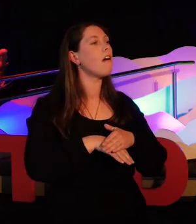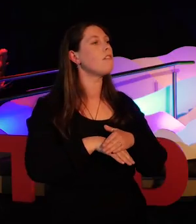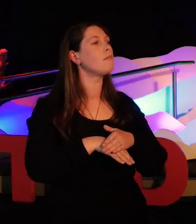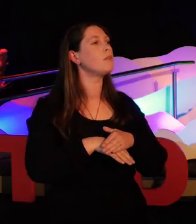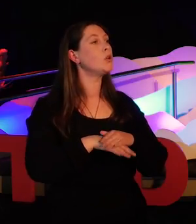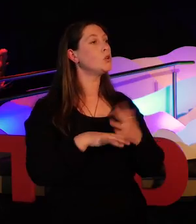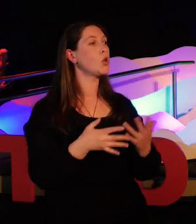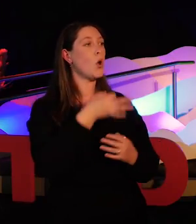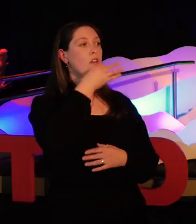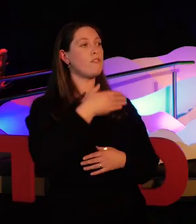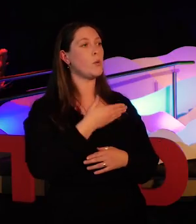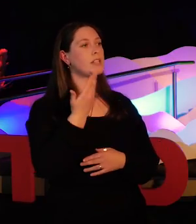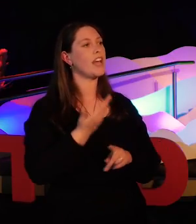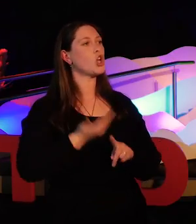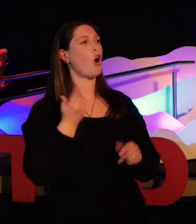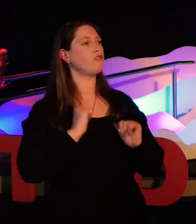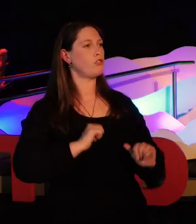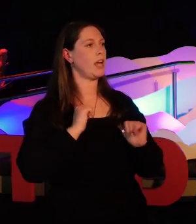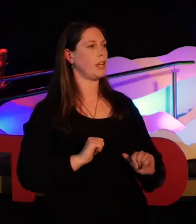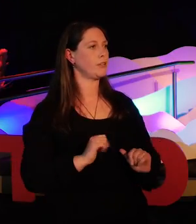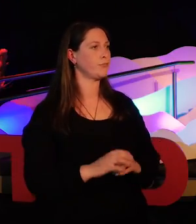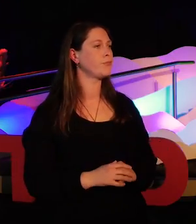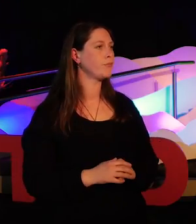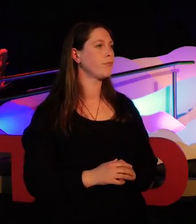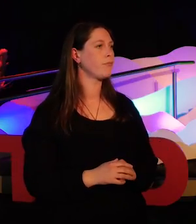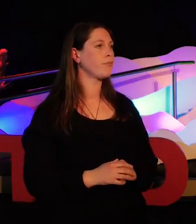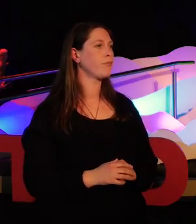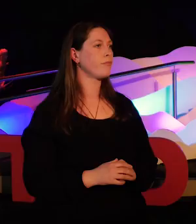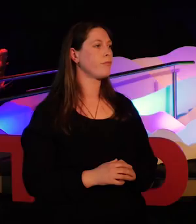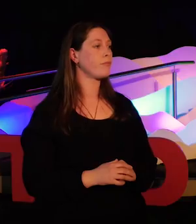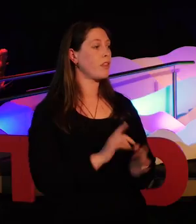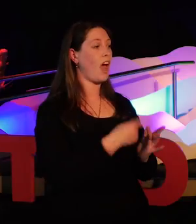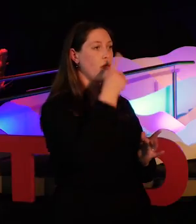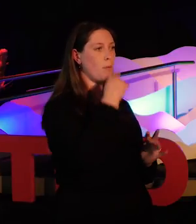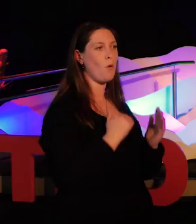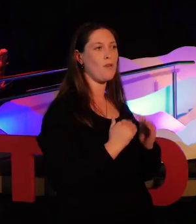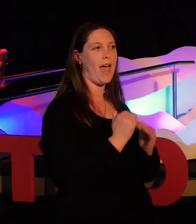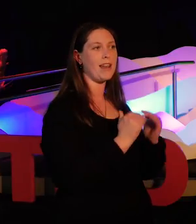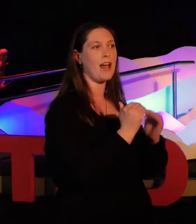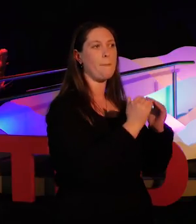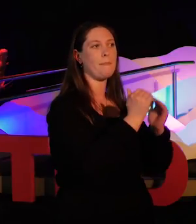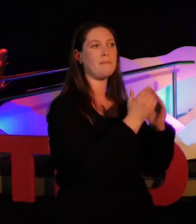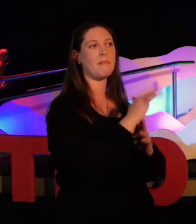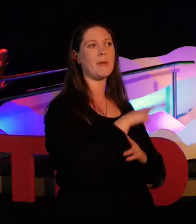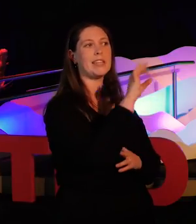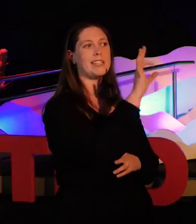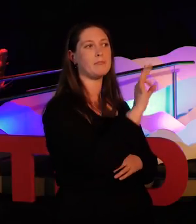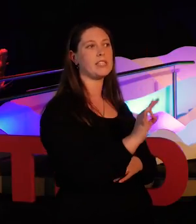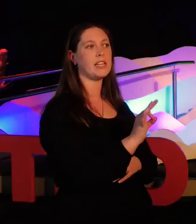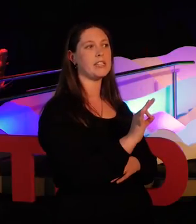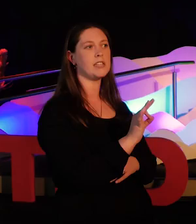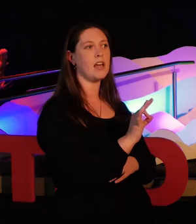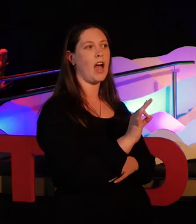So that means they have fewer days off training. Whereas others, you add it up, probably